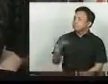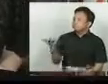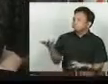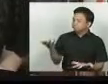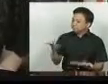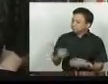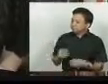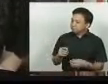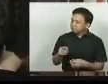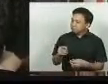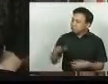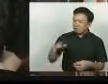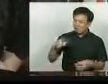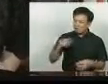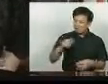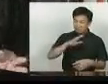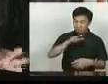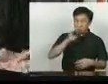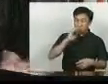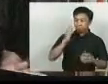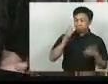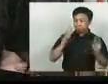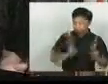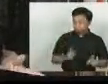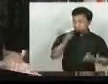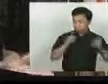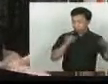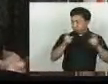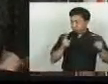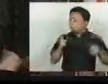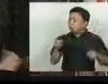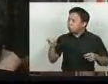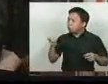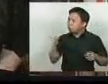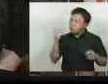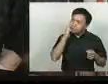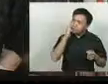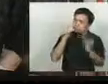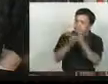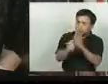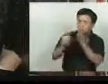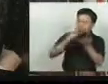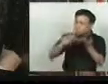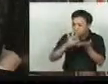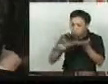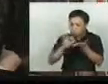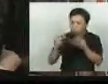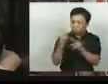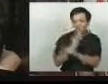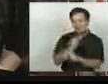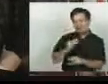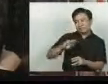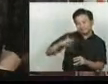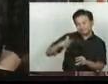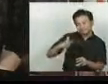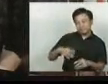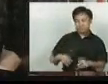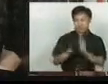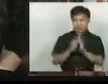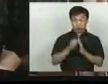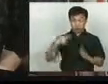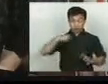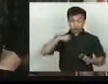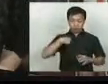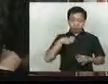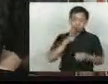with a mathematical mind like accountants like you are. Yeah, if I were a small business owner